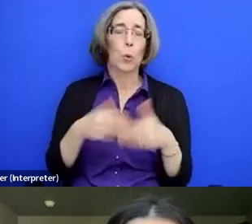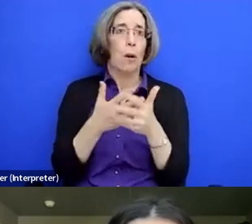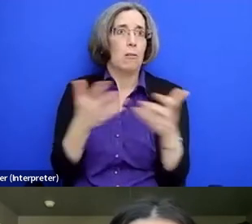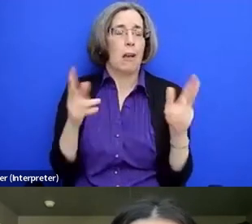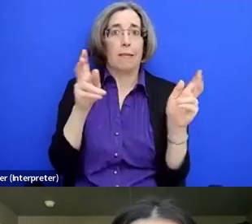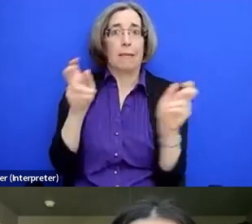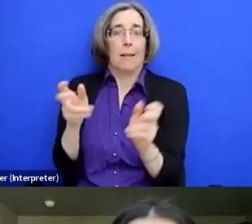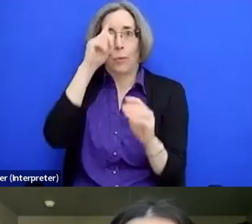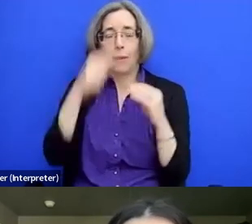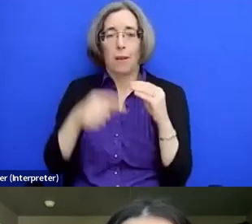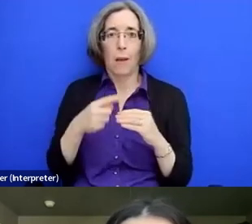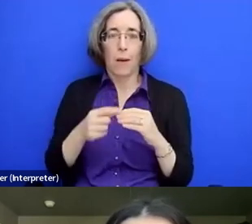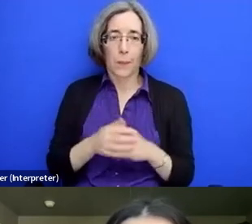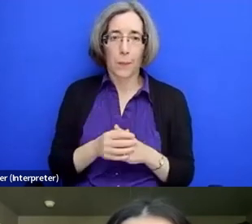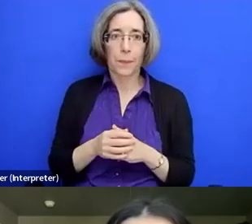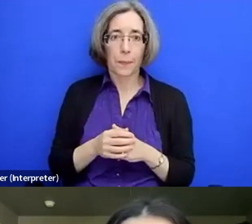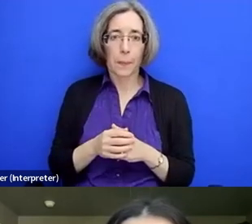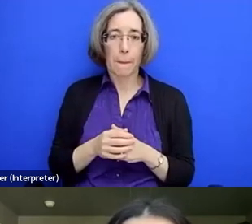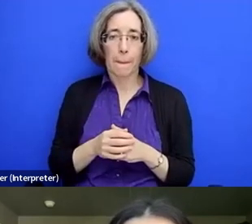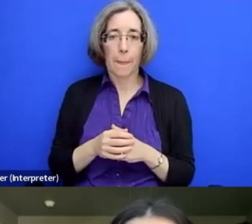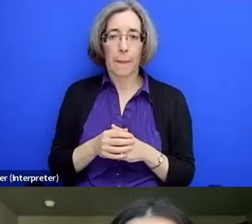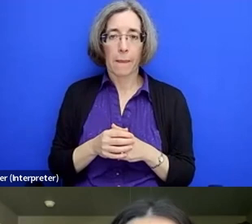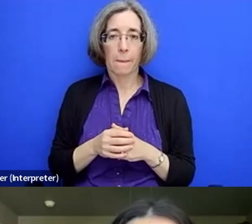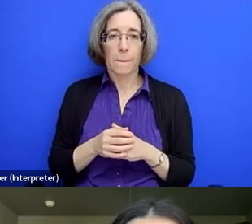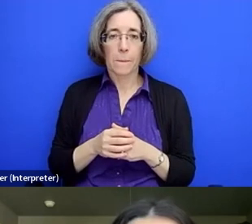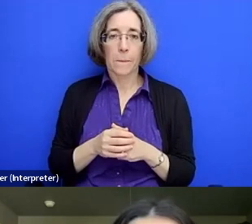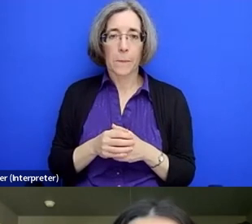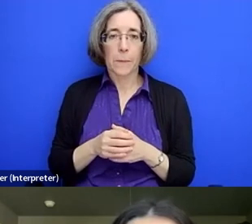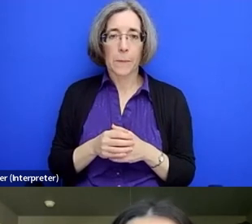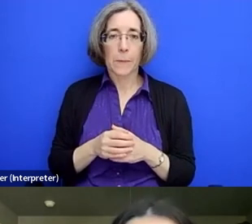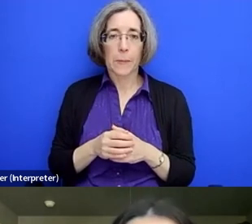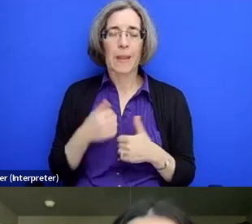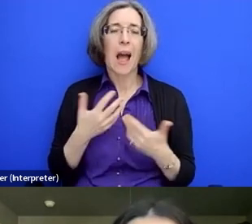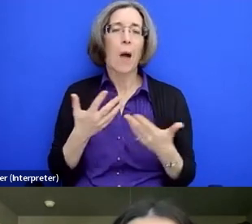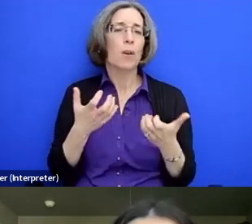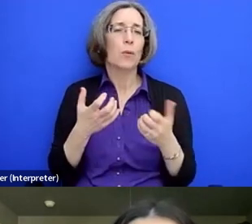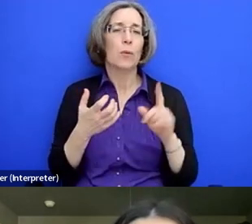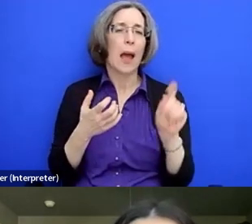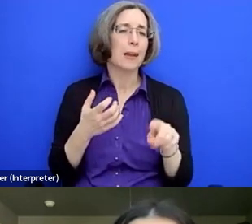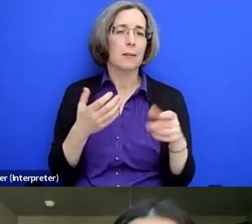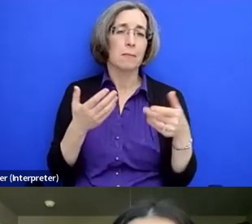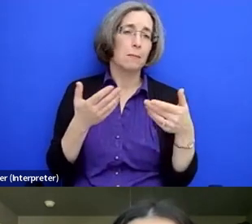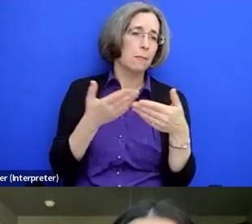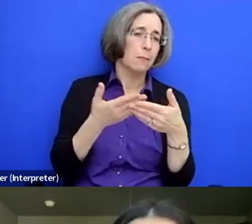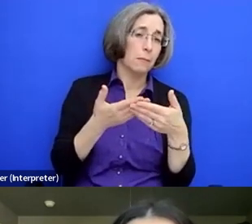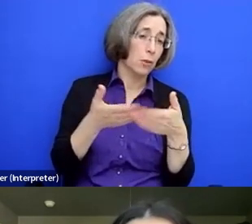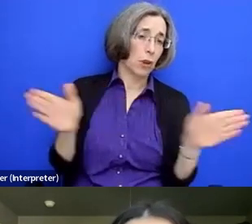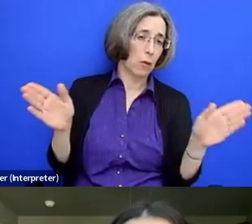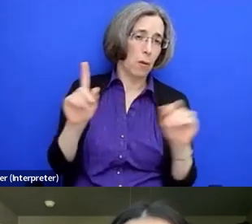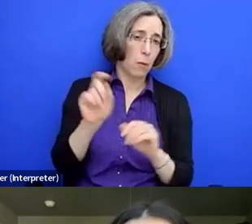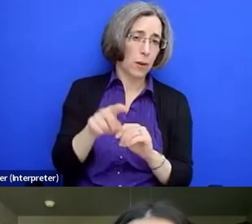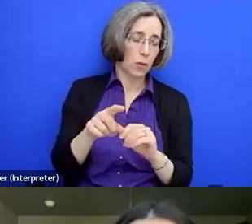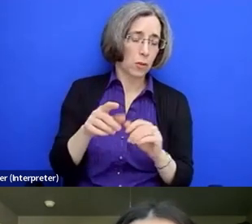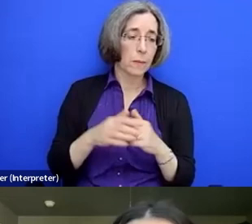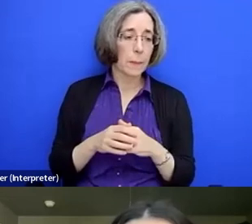so I want to perhaps maybe just ask a sort of open-ended question to begin with that